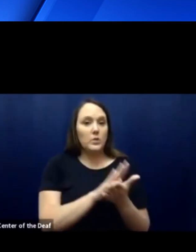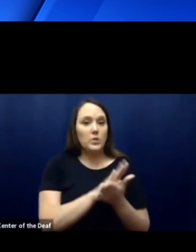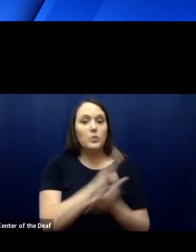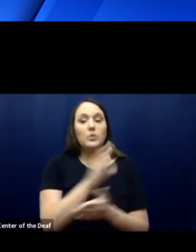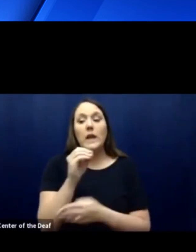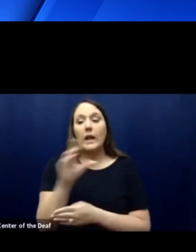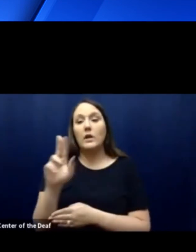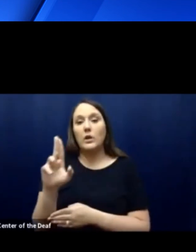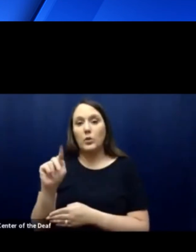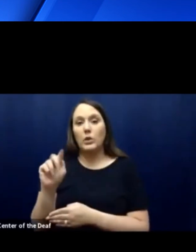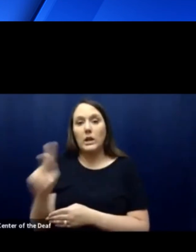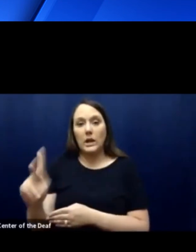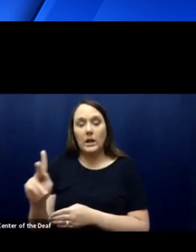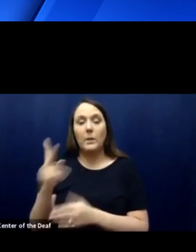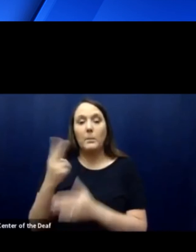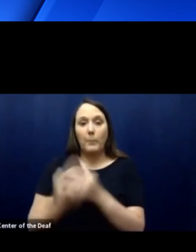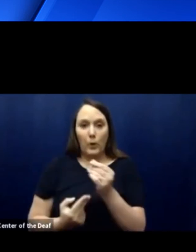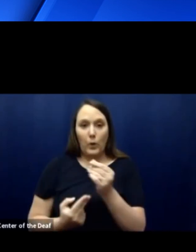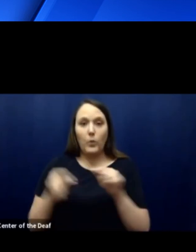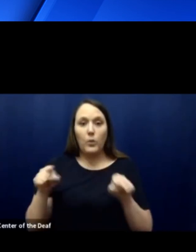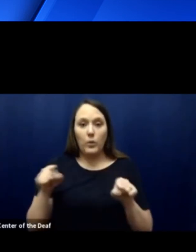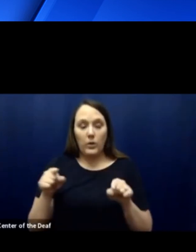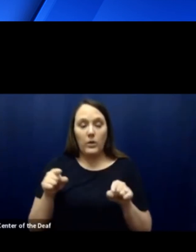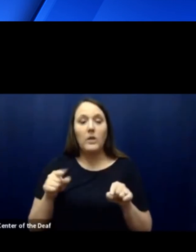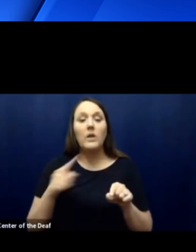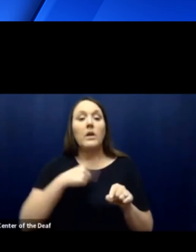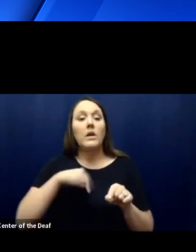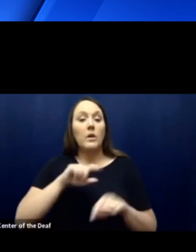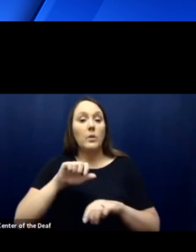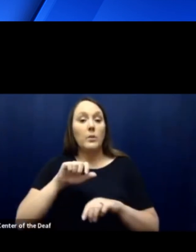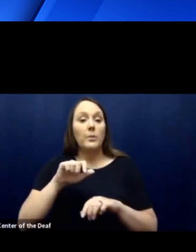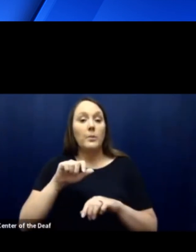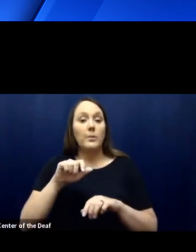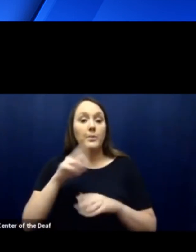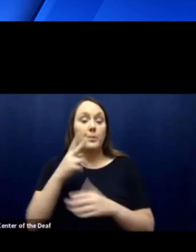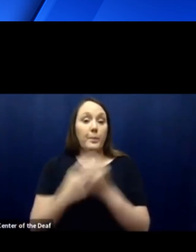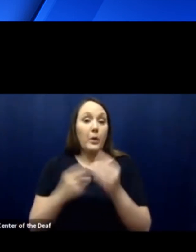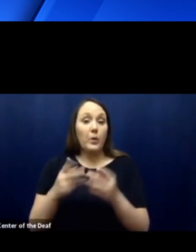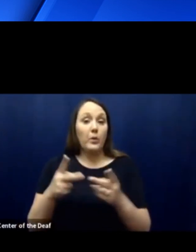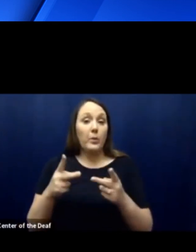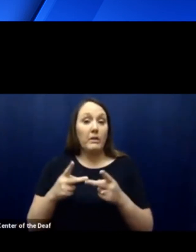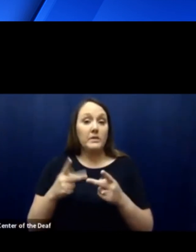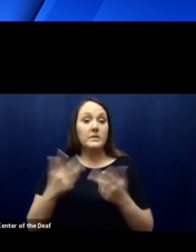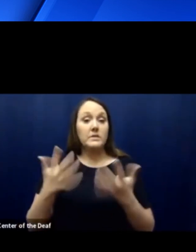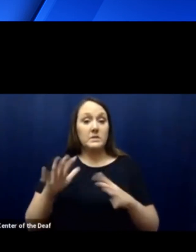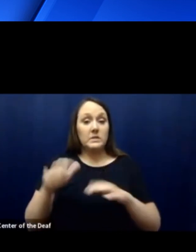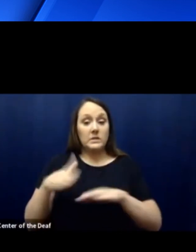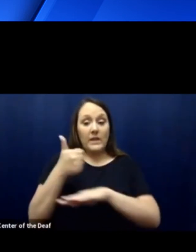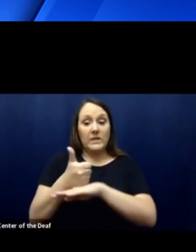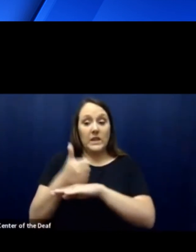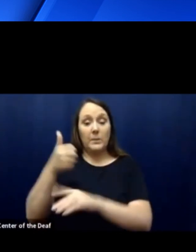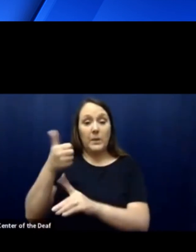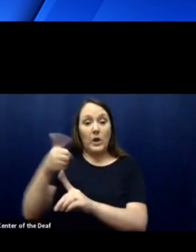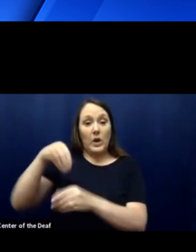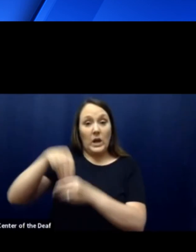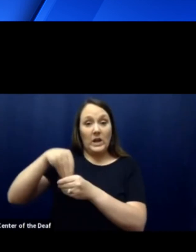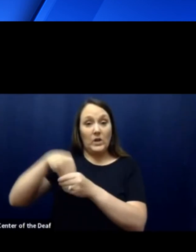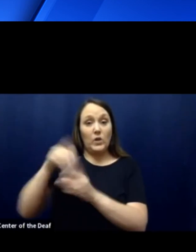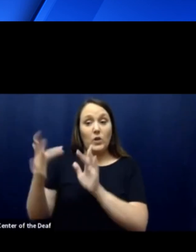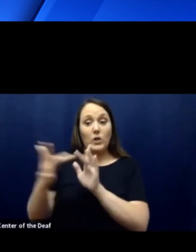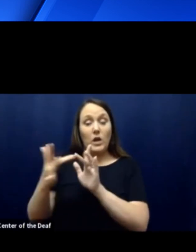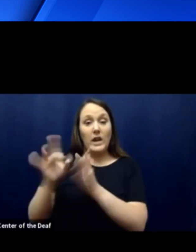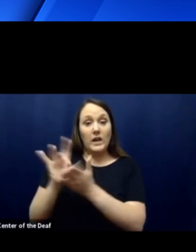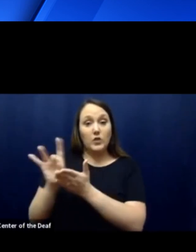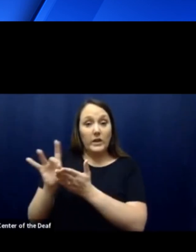UTK. Actually, we have set up, both places have their own internal contact tracers that